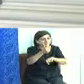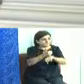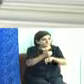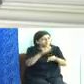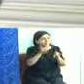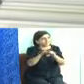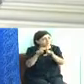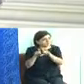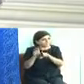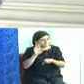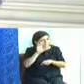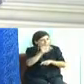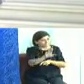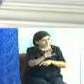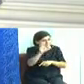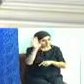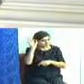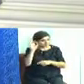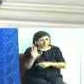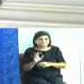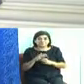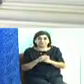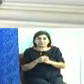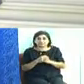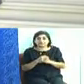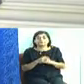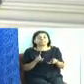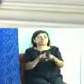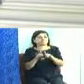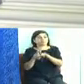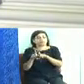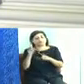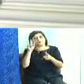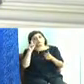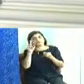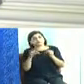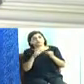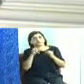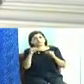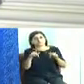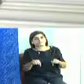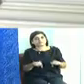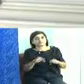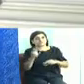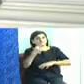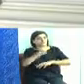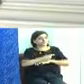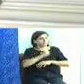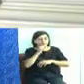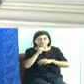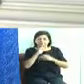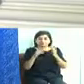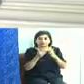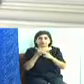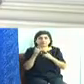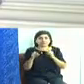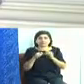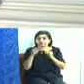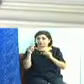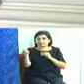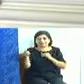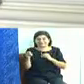pastor. But you know, I also, as I thought about this day, it's not all about him, despite what he may